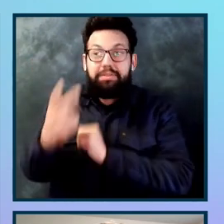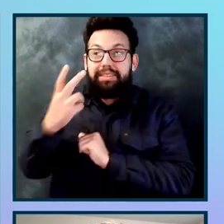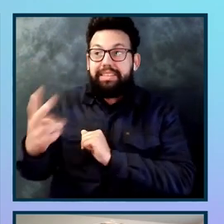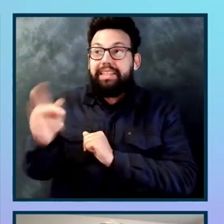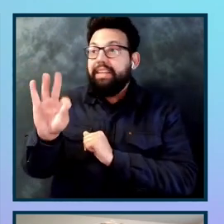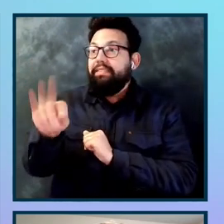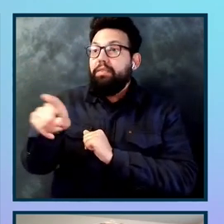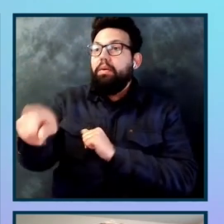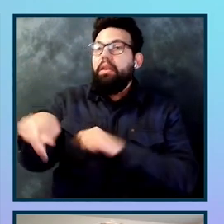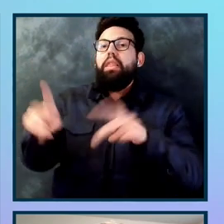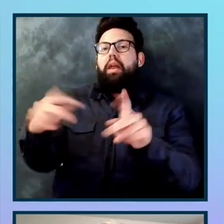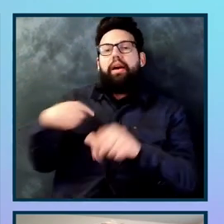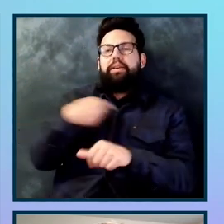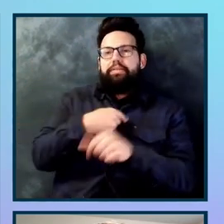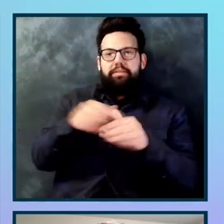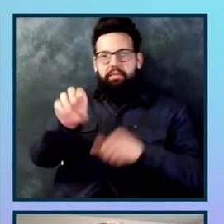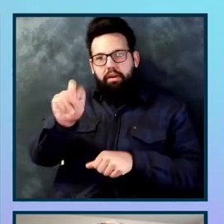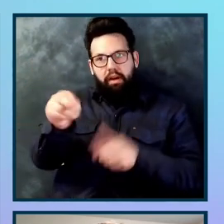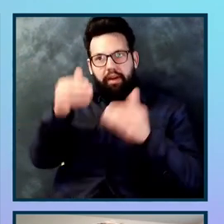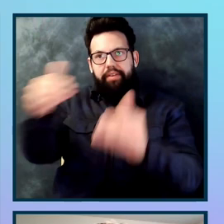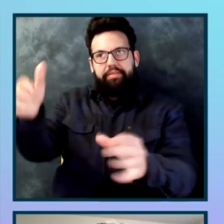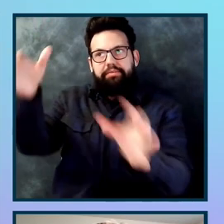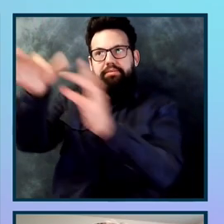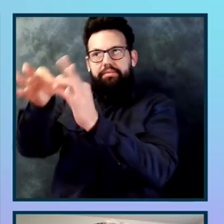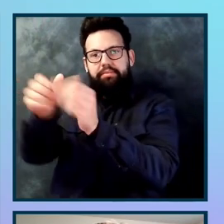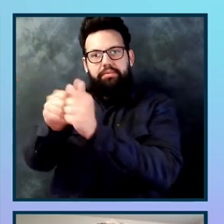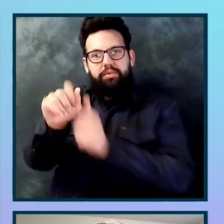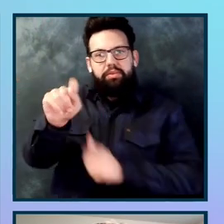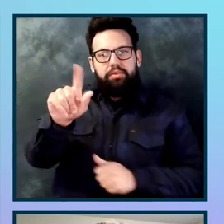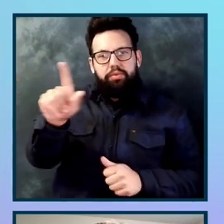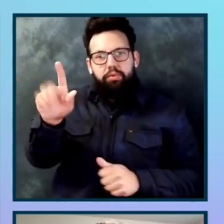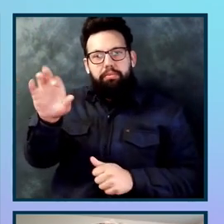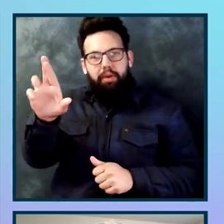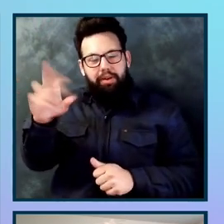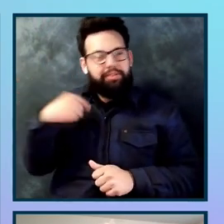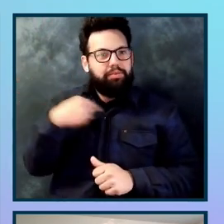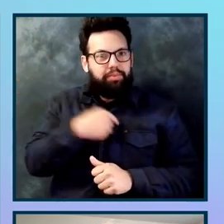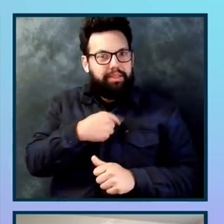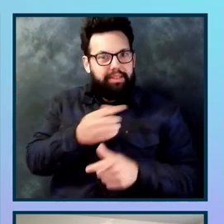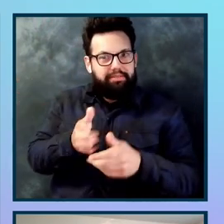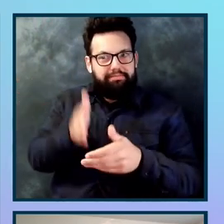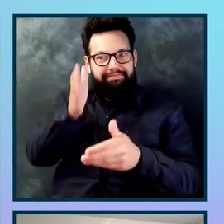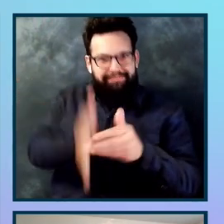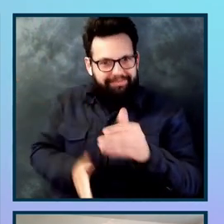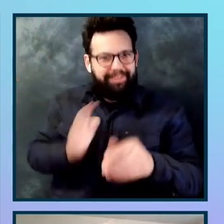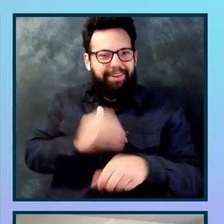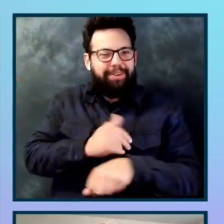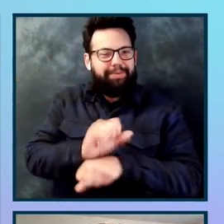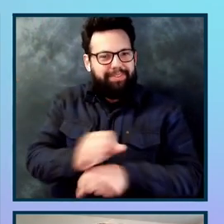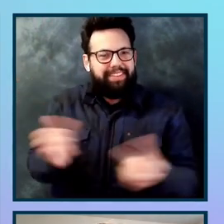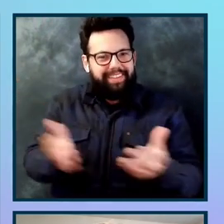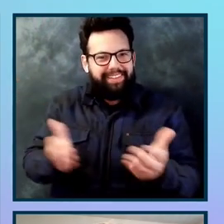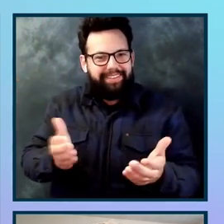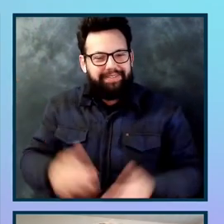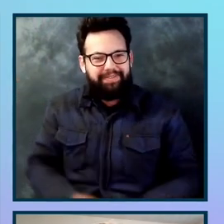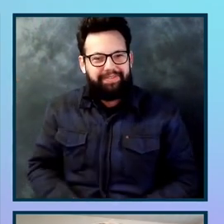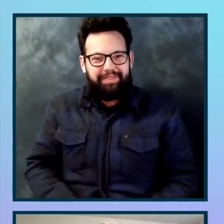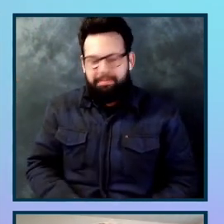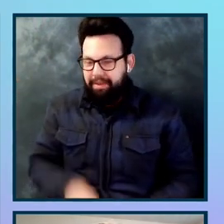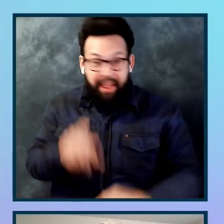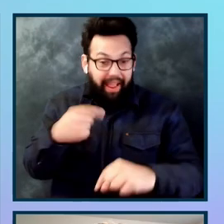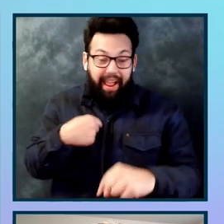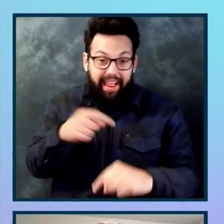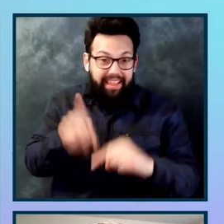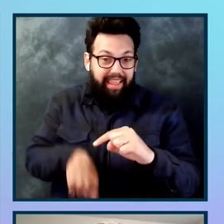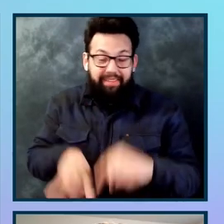toolbar so that we can come back here to do whatever it was we wanted to do in the first place. Well, I don't know where the heck the